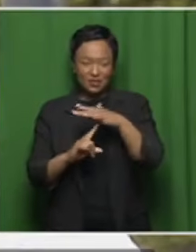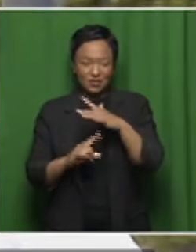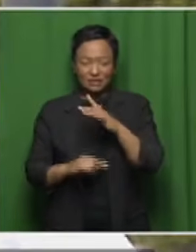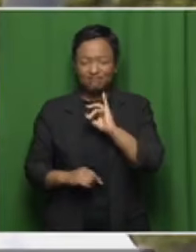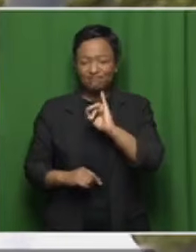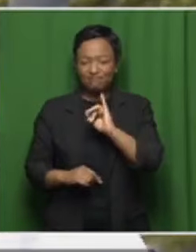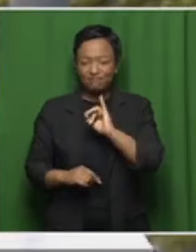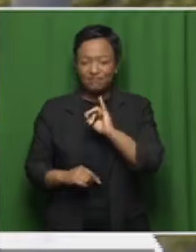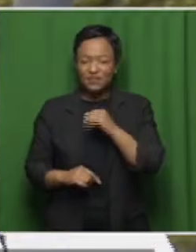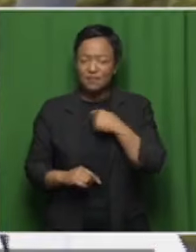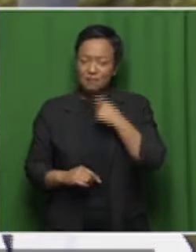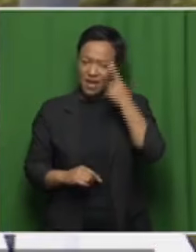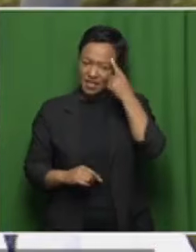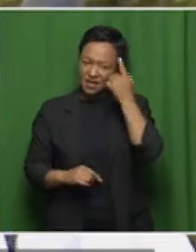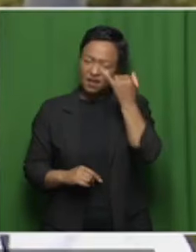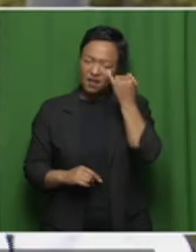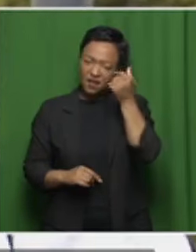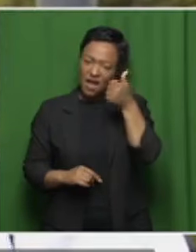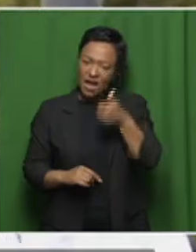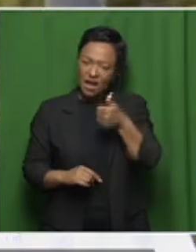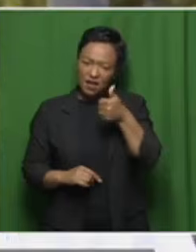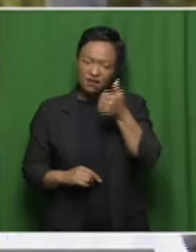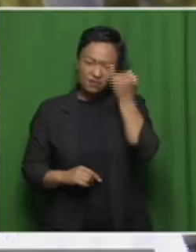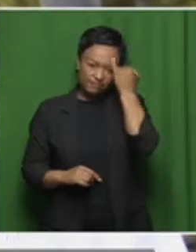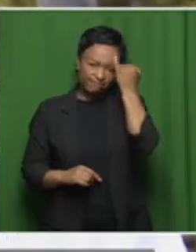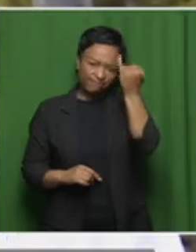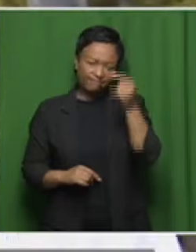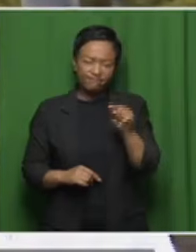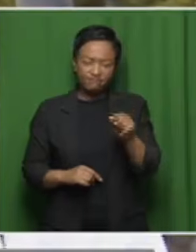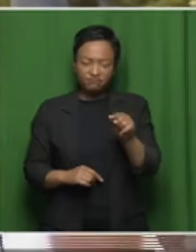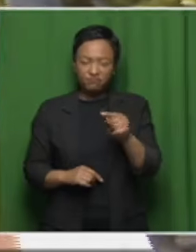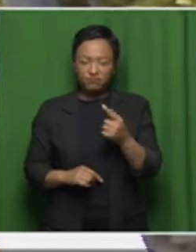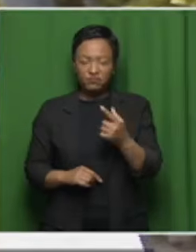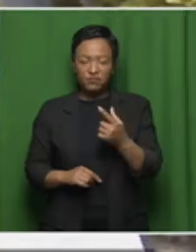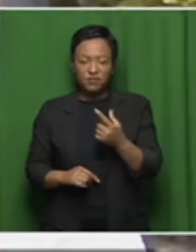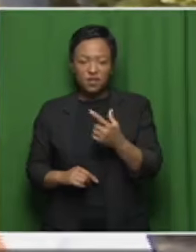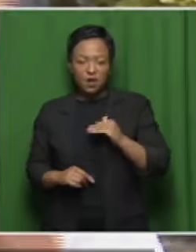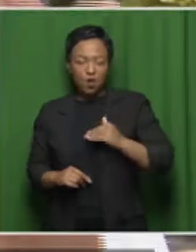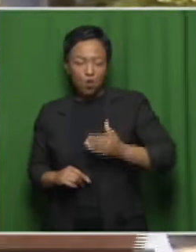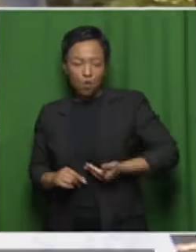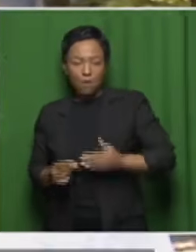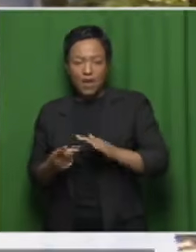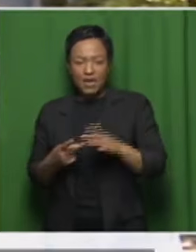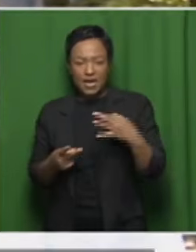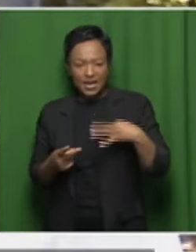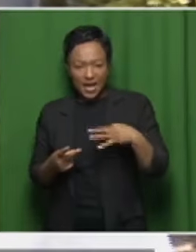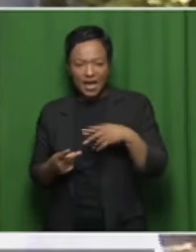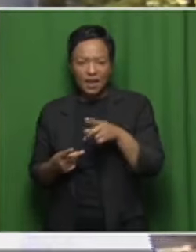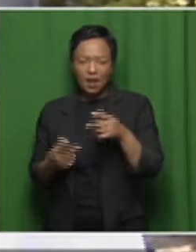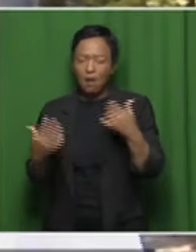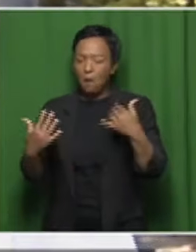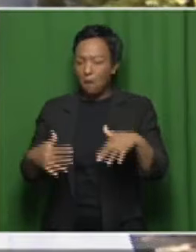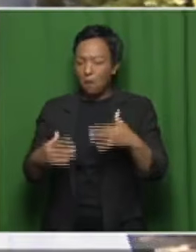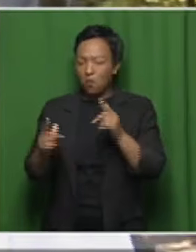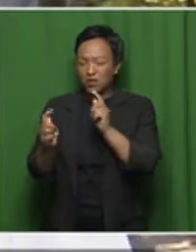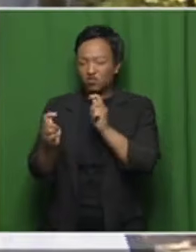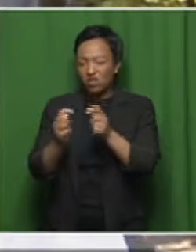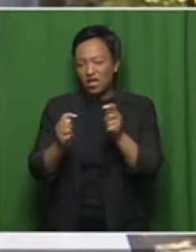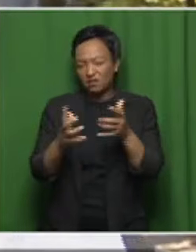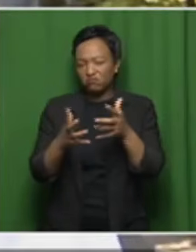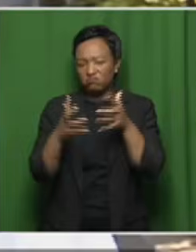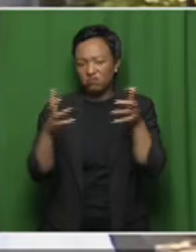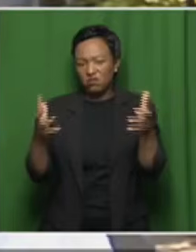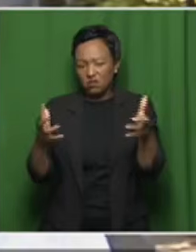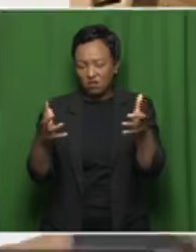idea, especially with them giving it to young women and girls. I feel like it's going to provide a lot of change. Also, it's going to be very